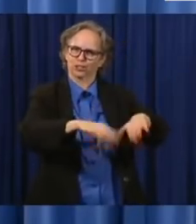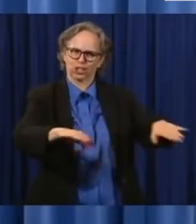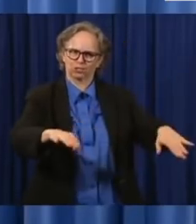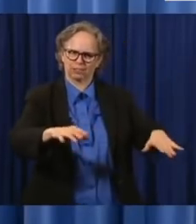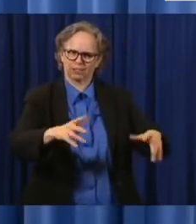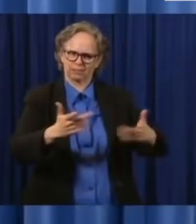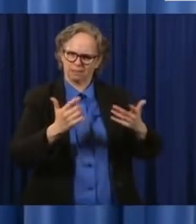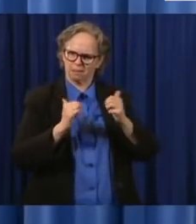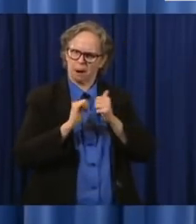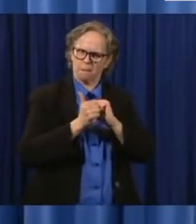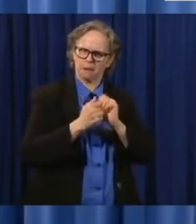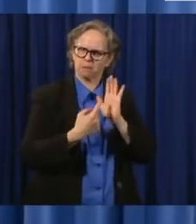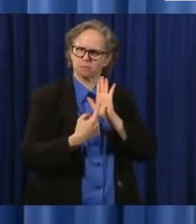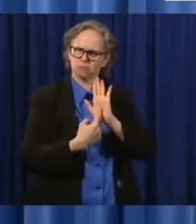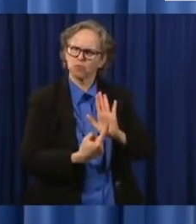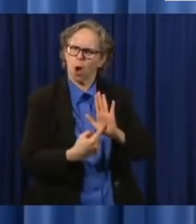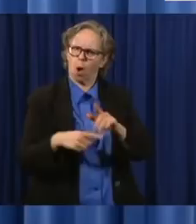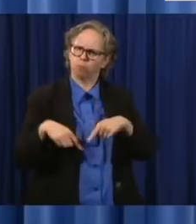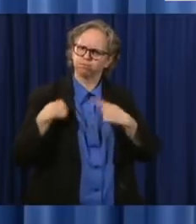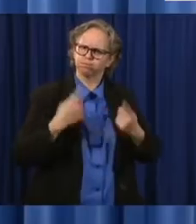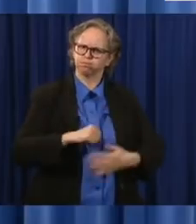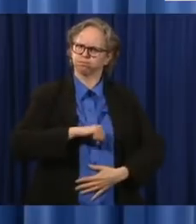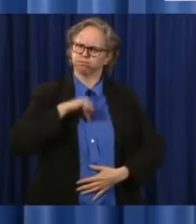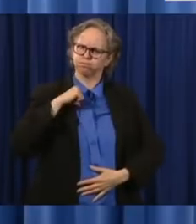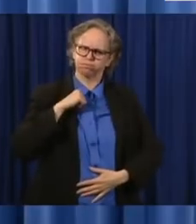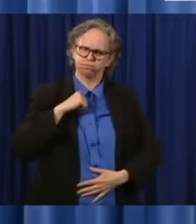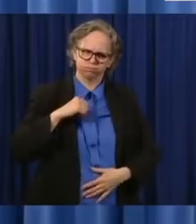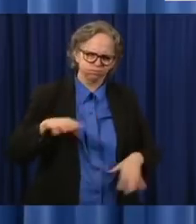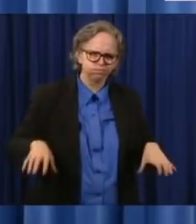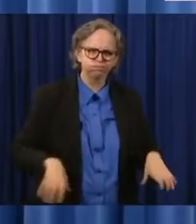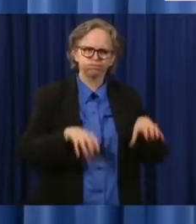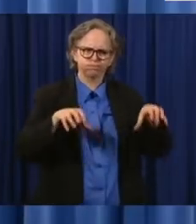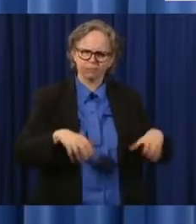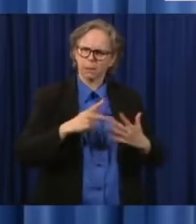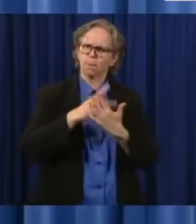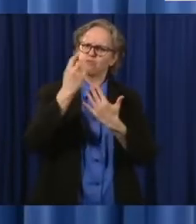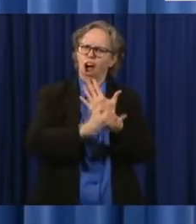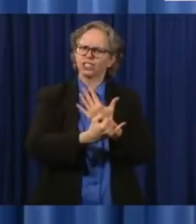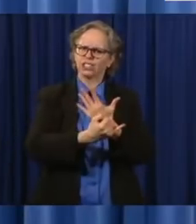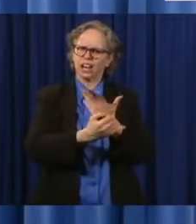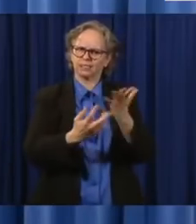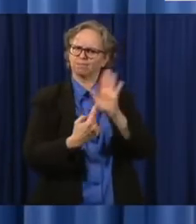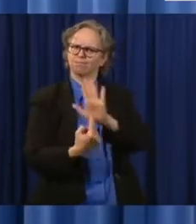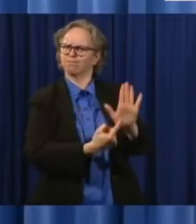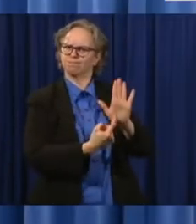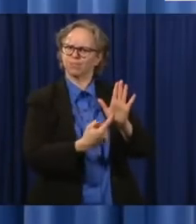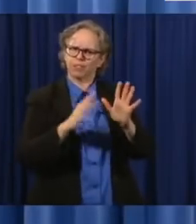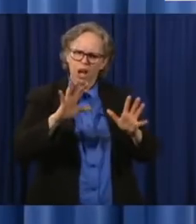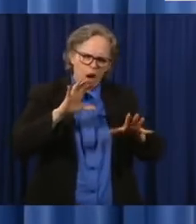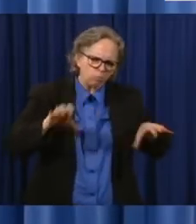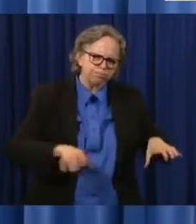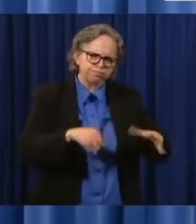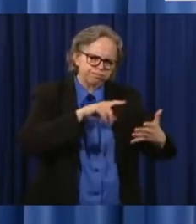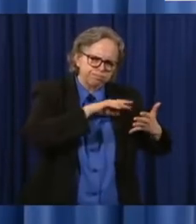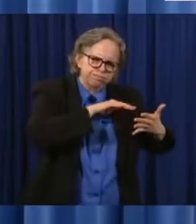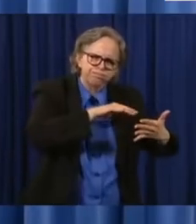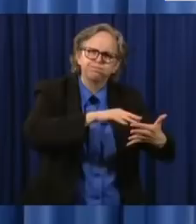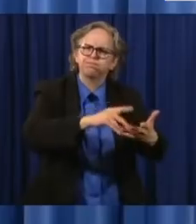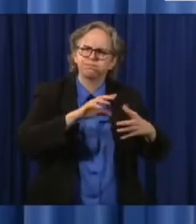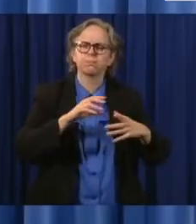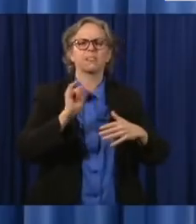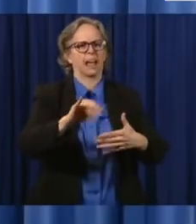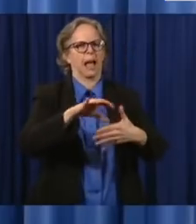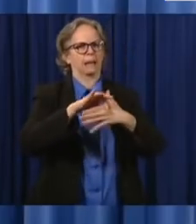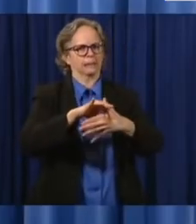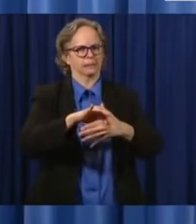they've done, take their project out and display that project, whether that's livestock